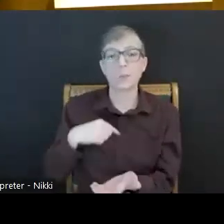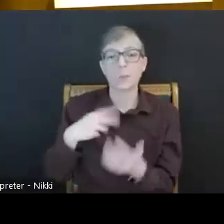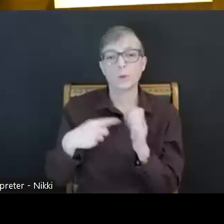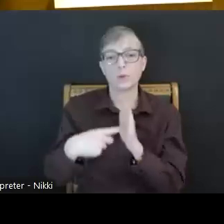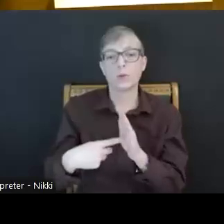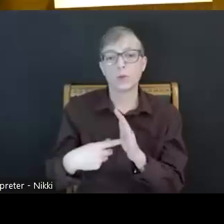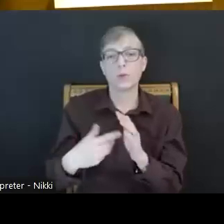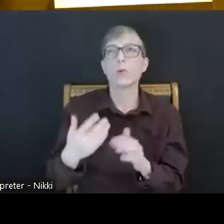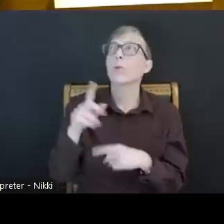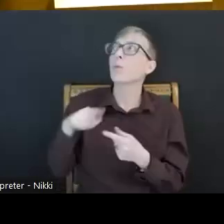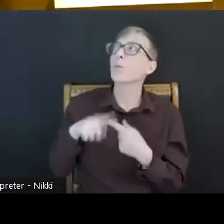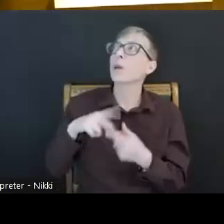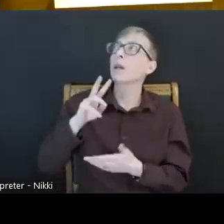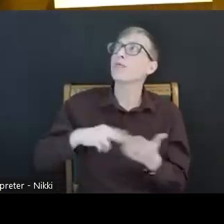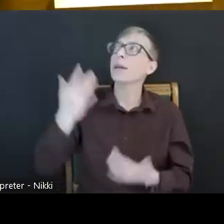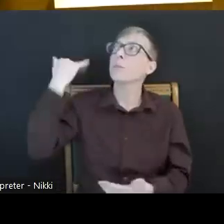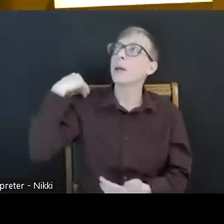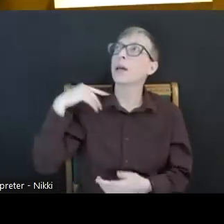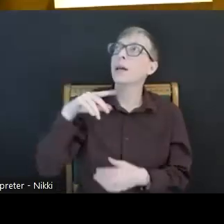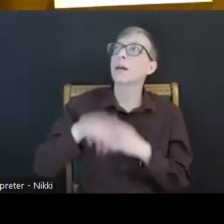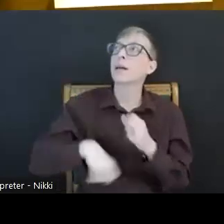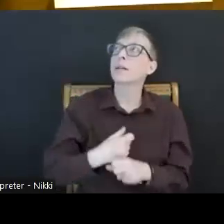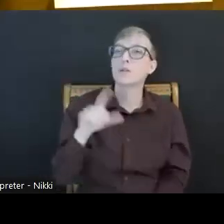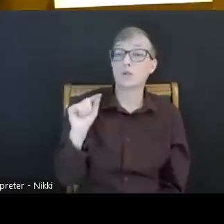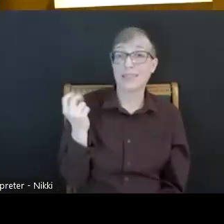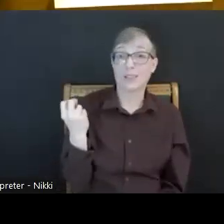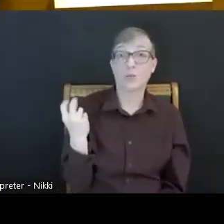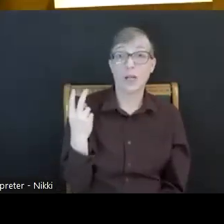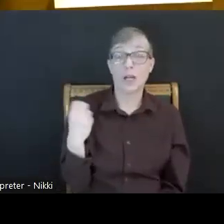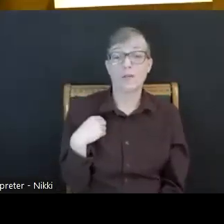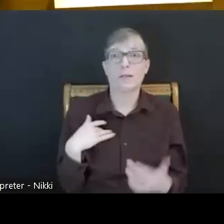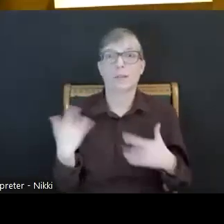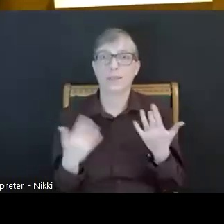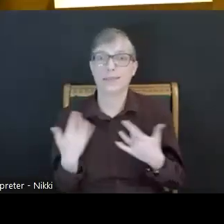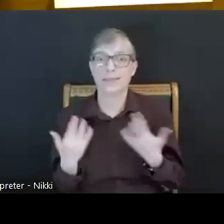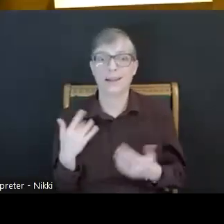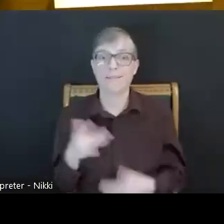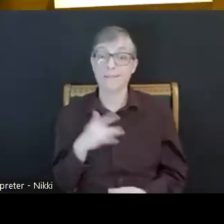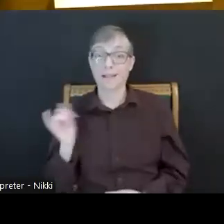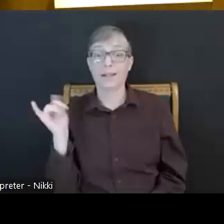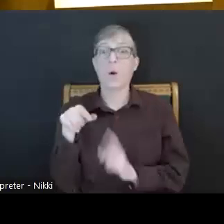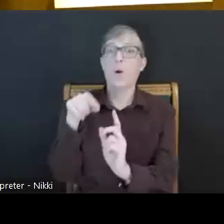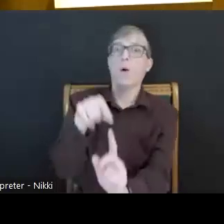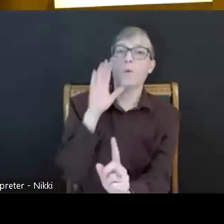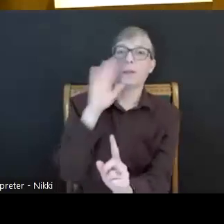in 2012. I thought, well, this is going to change everything. It's a big, great study of like